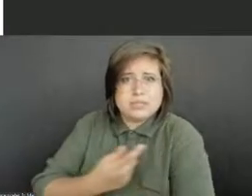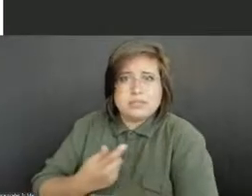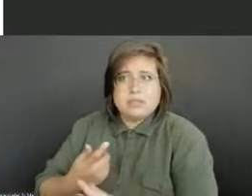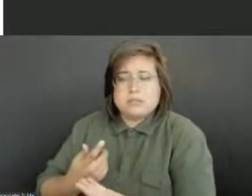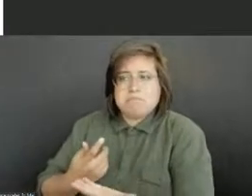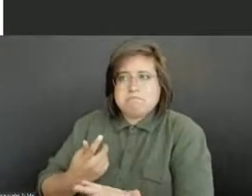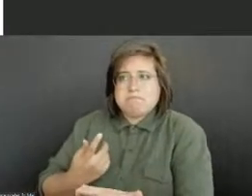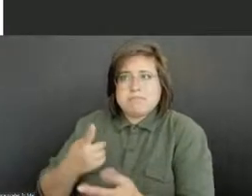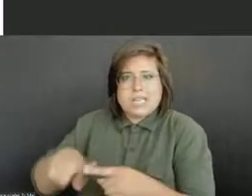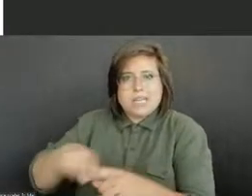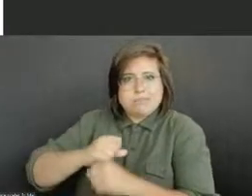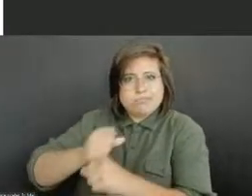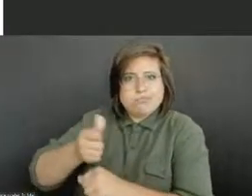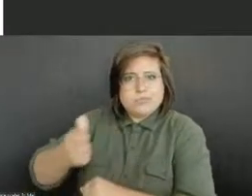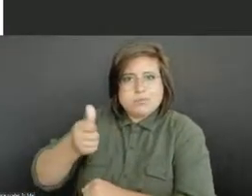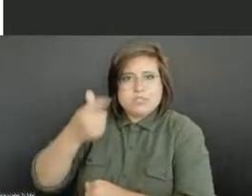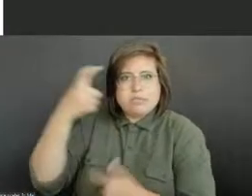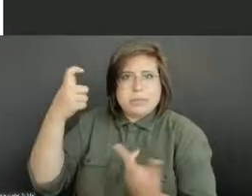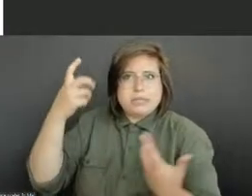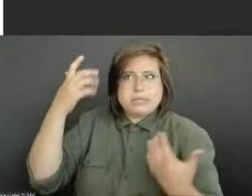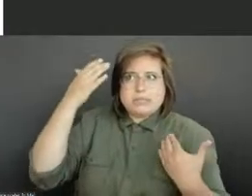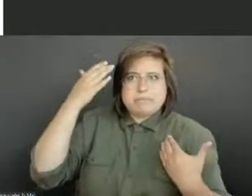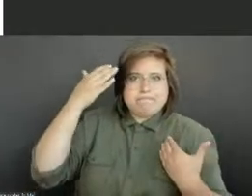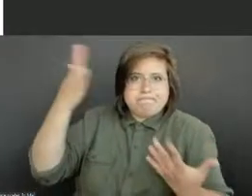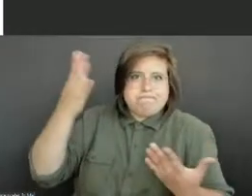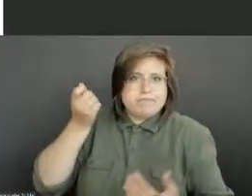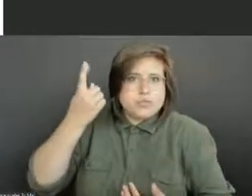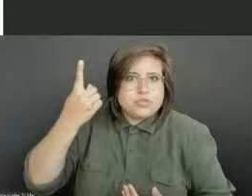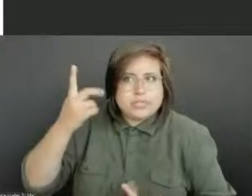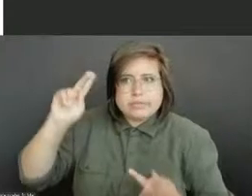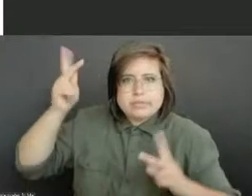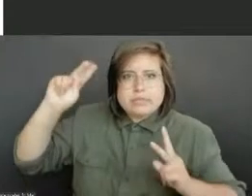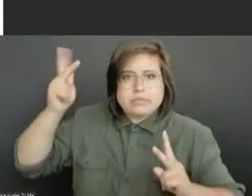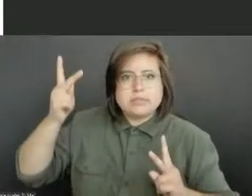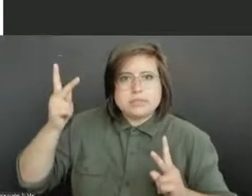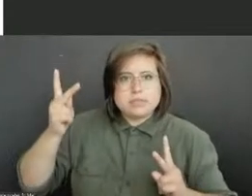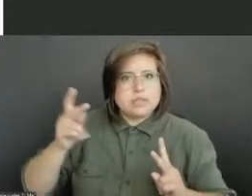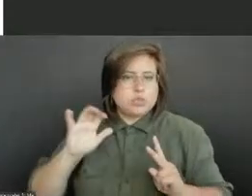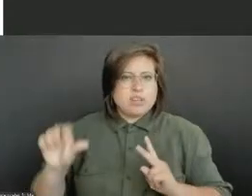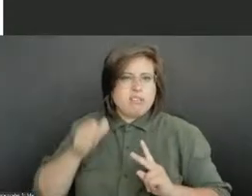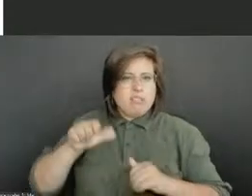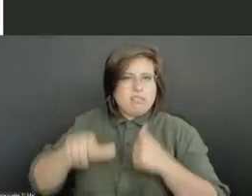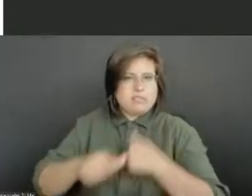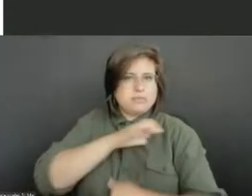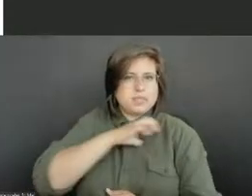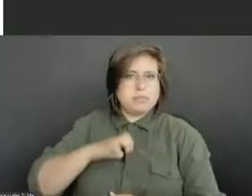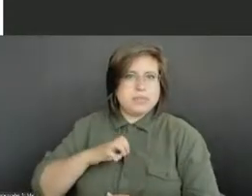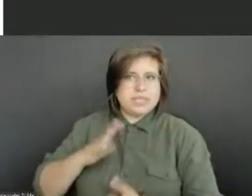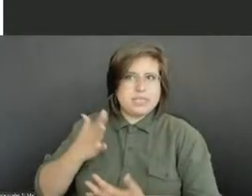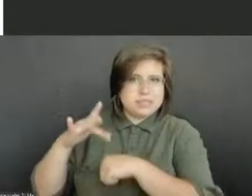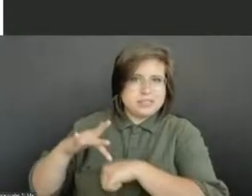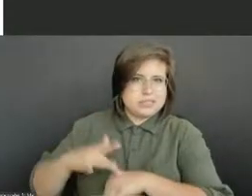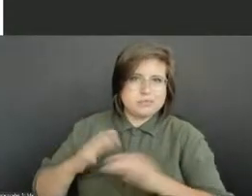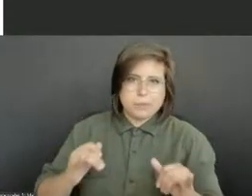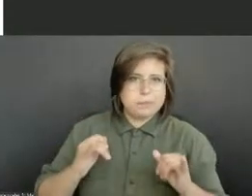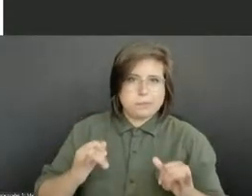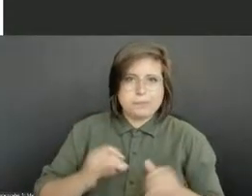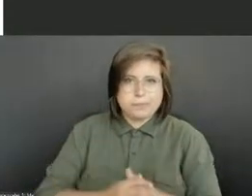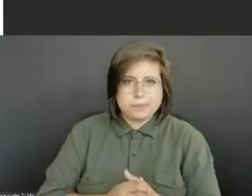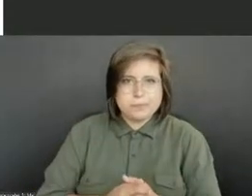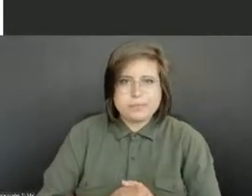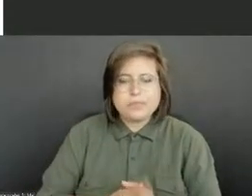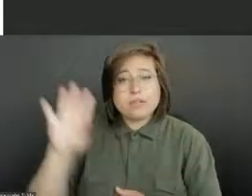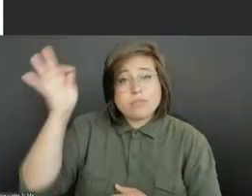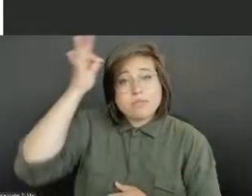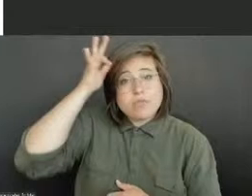to protect themselves. So again, we're echoing what we've heard from other subcommittees today. Federal government should establish a